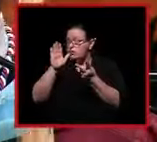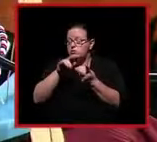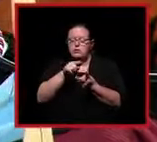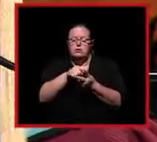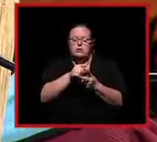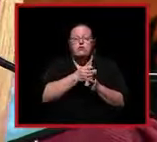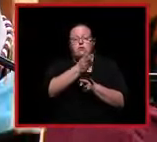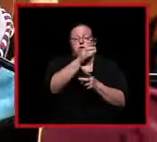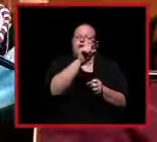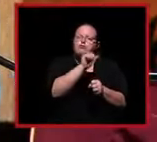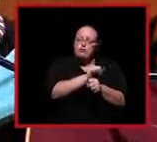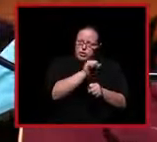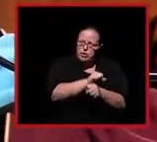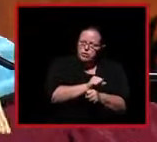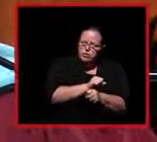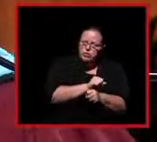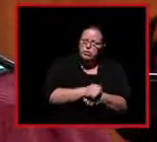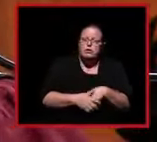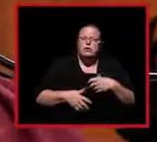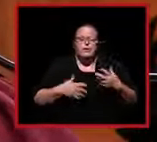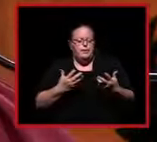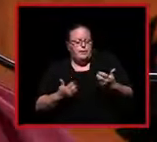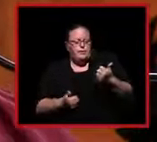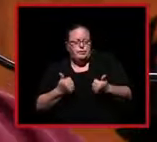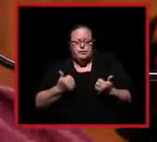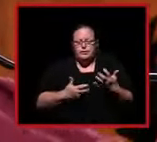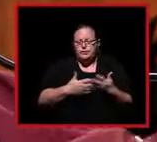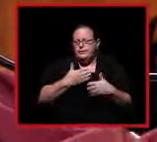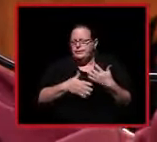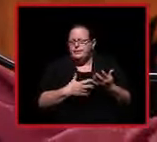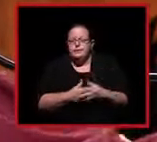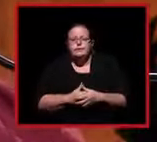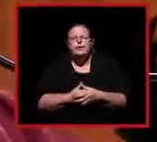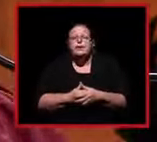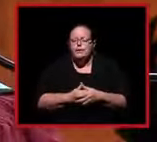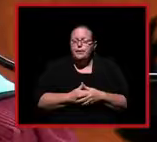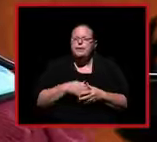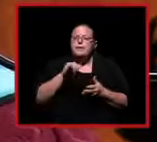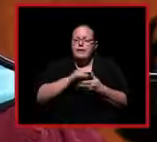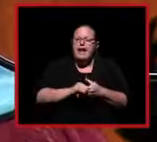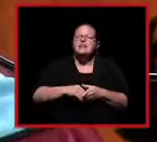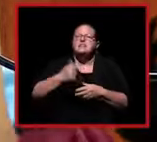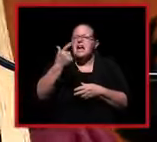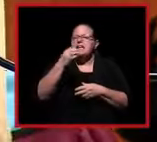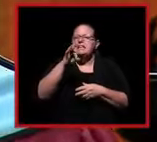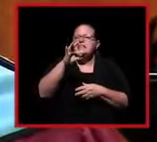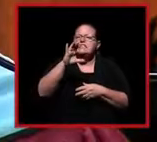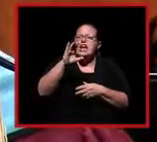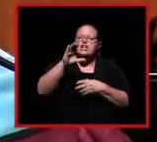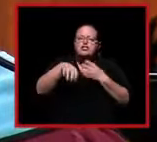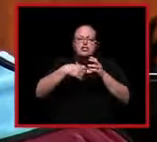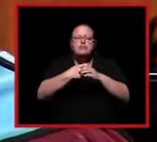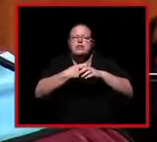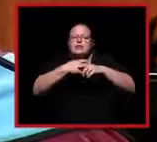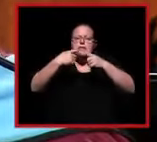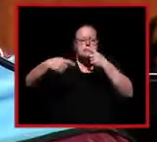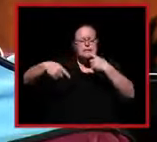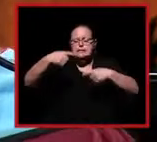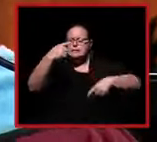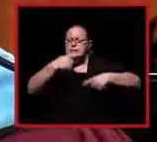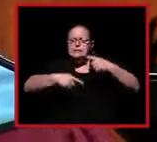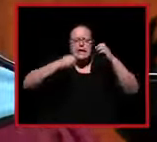career, perpetuating the late 19th century debate between 2 lions of educational